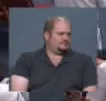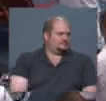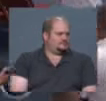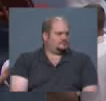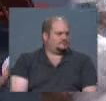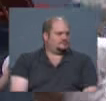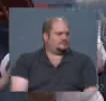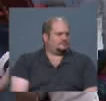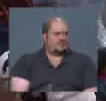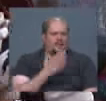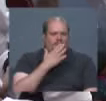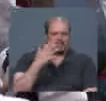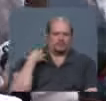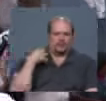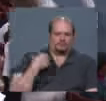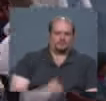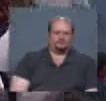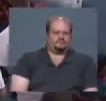Thank you, Captain.